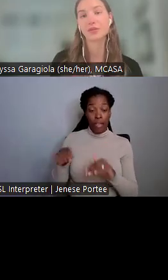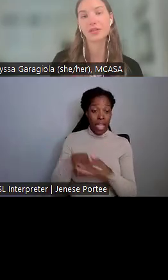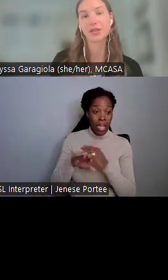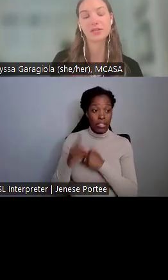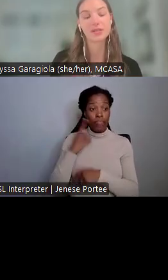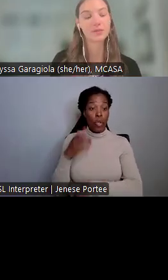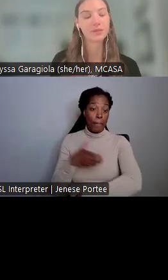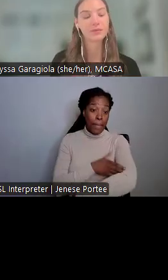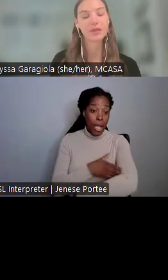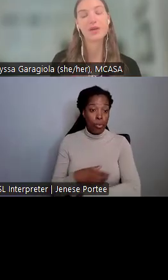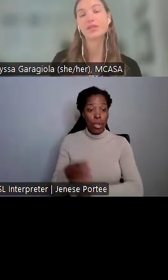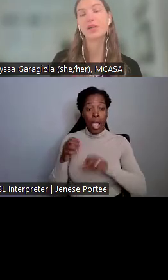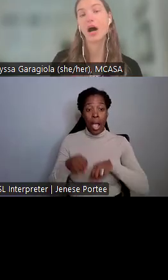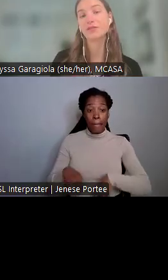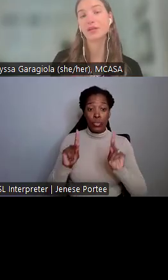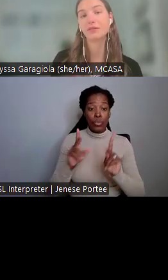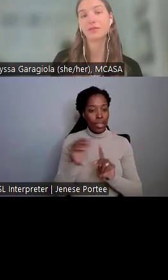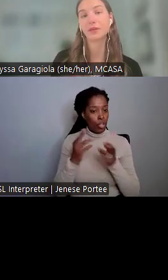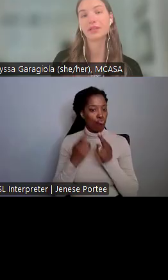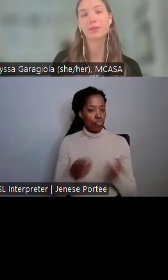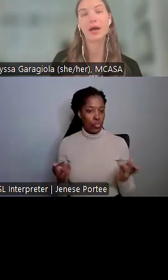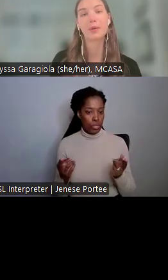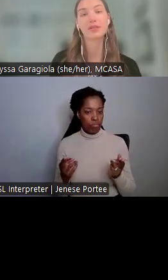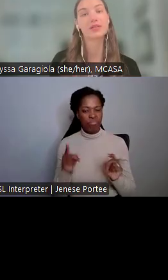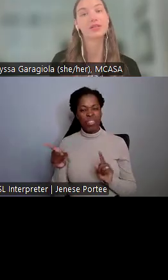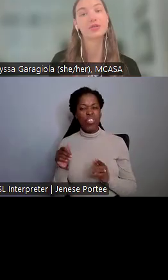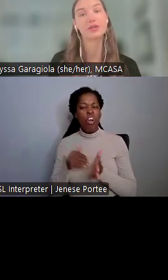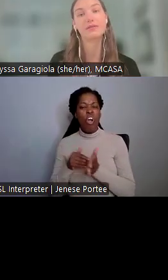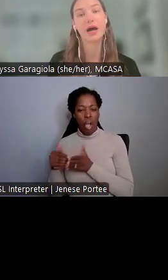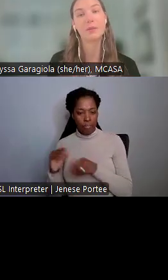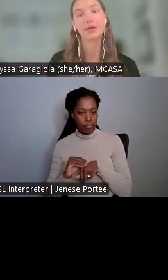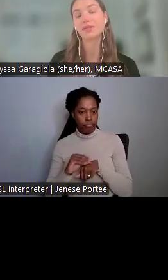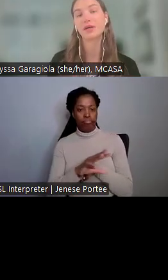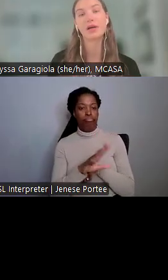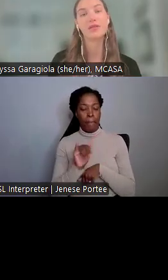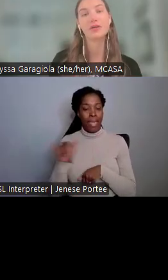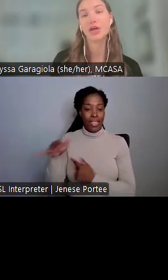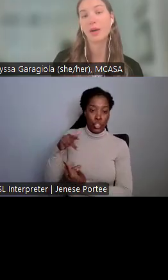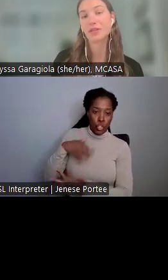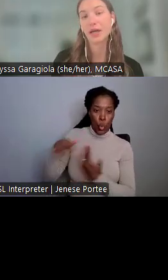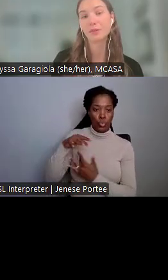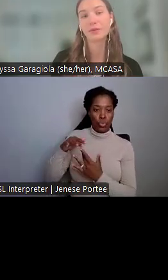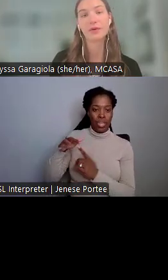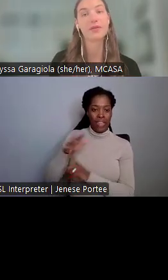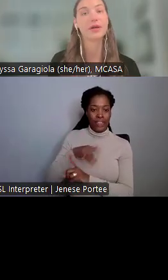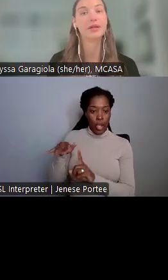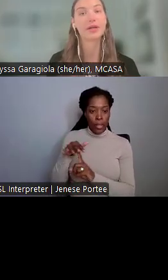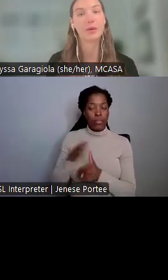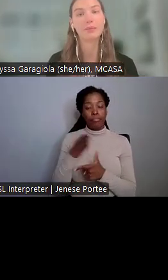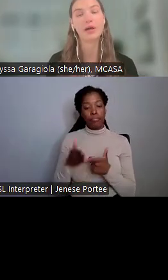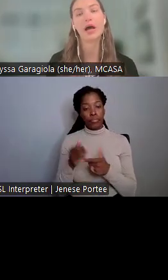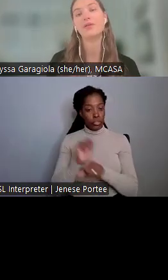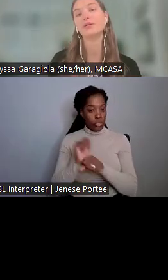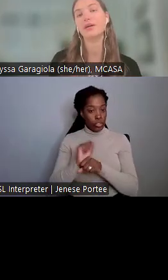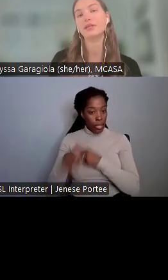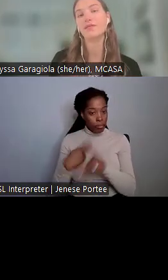and resources. And this is often influenced by a person's social environment, their job type, their